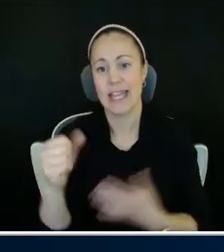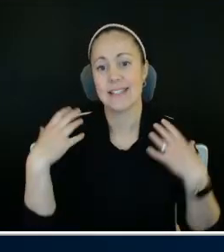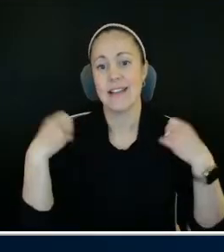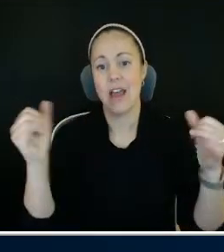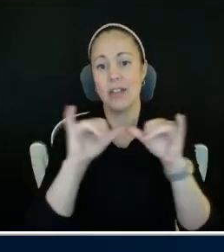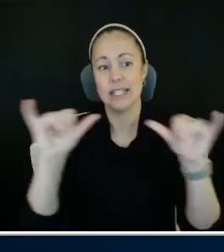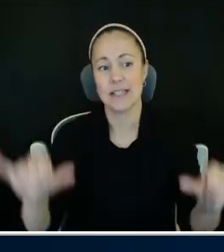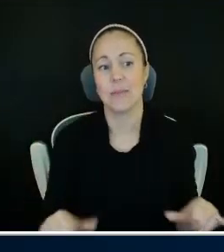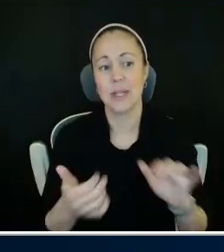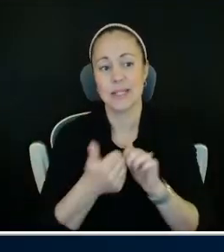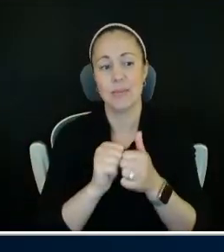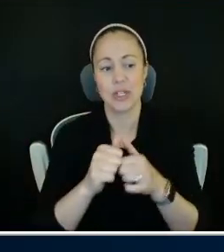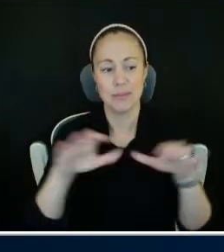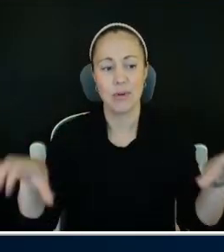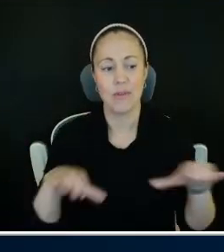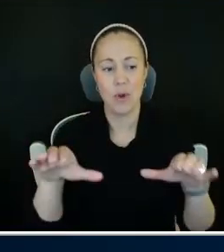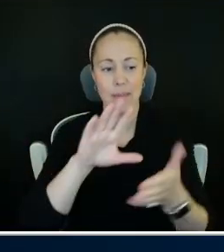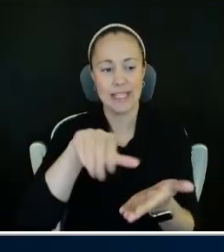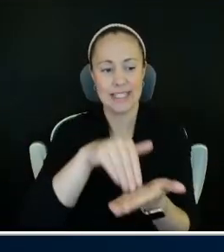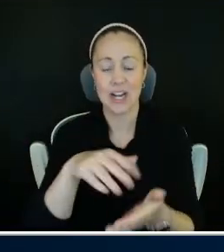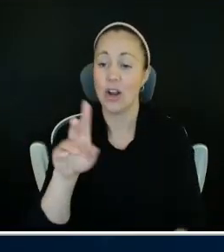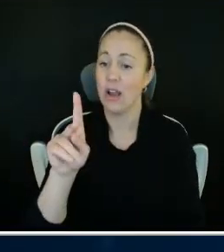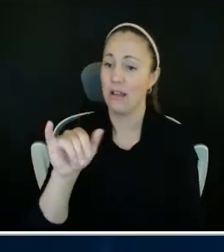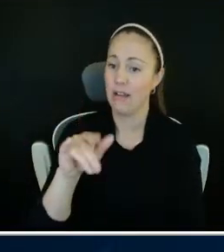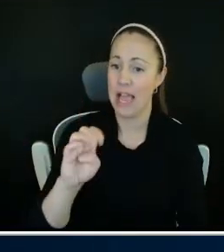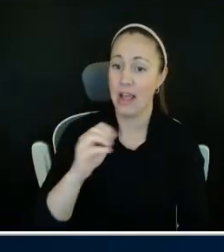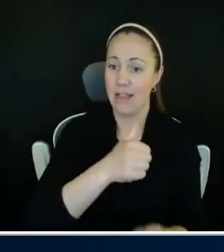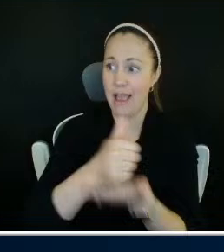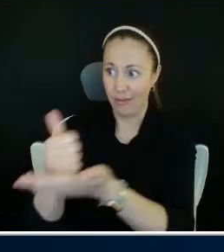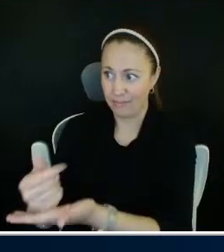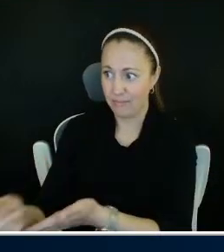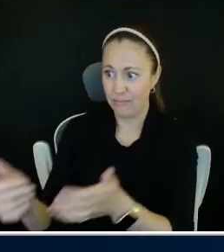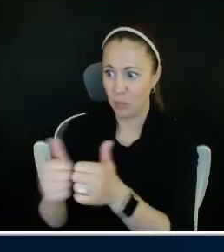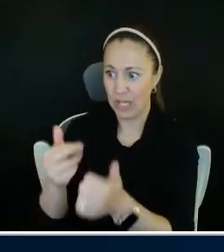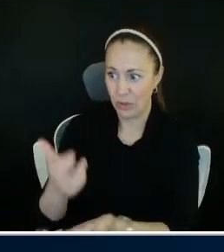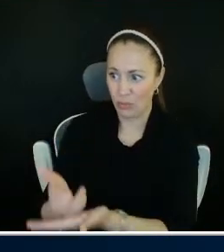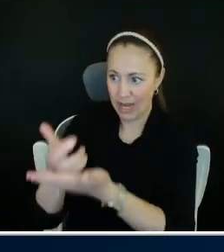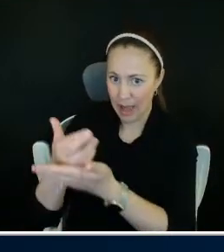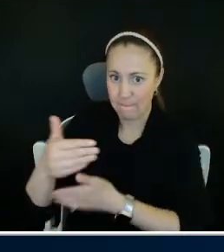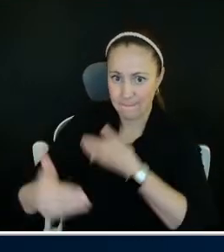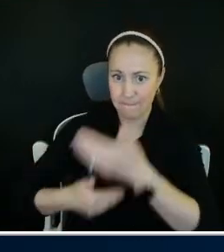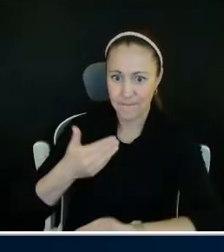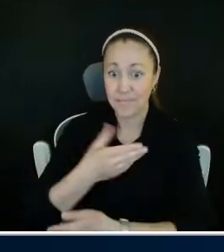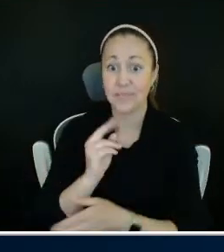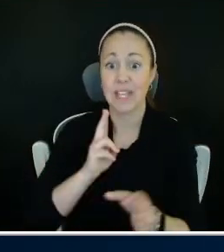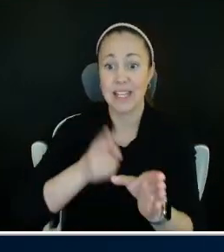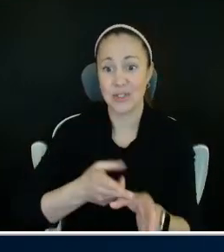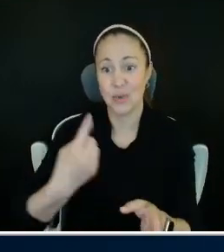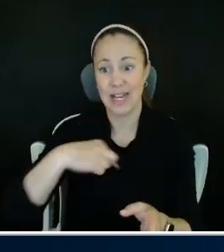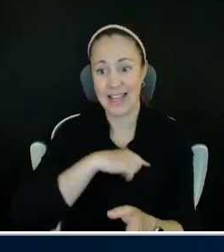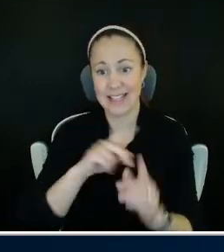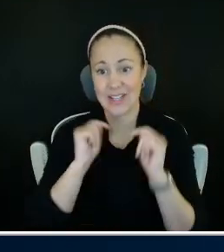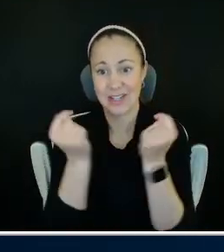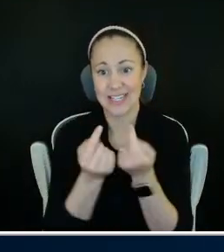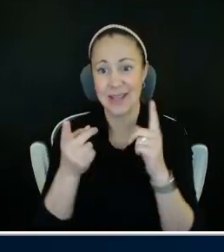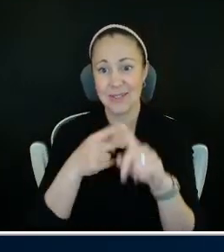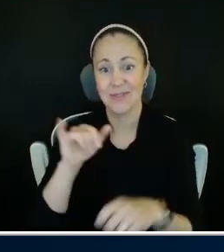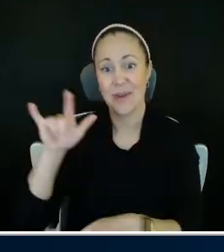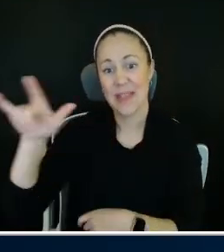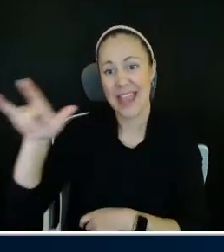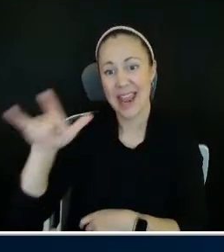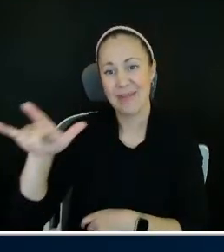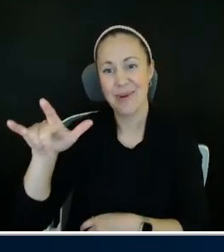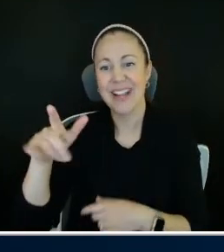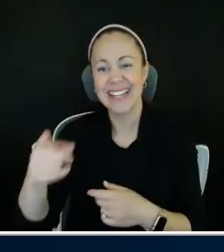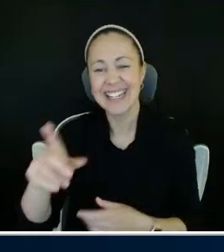Performance Center, and Kyle helped Lael through her rehab. And joining us via Teams from the airport lounge is Dr. Vincent